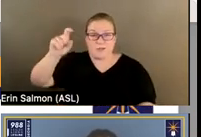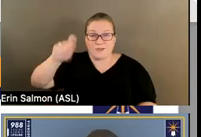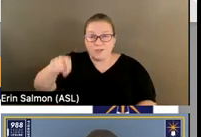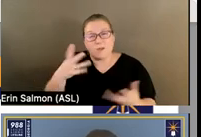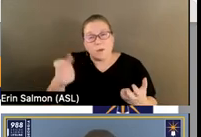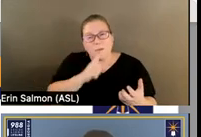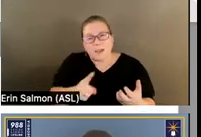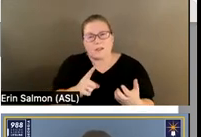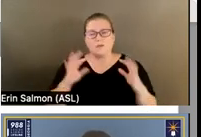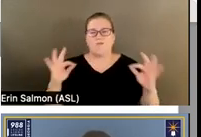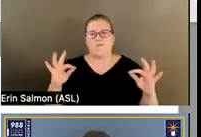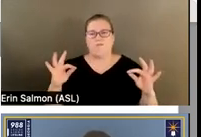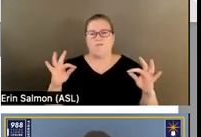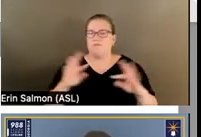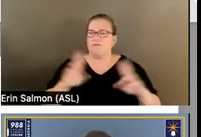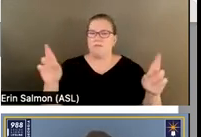Next slide, please.